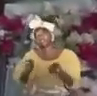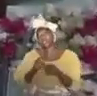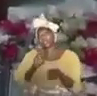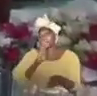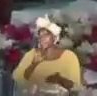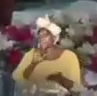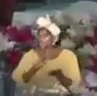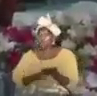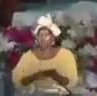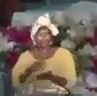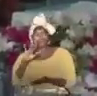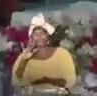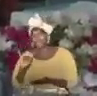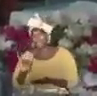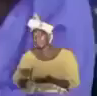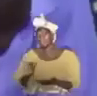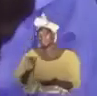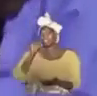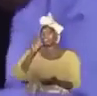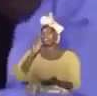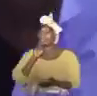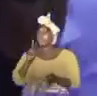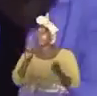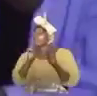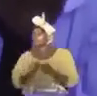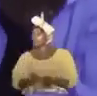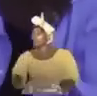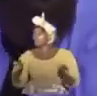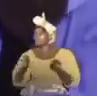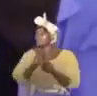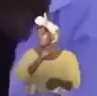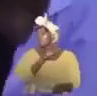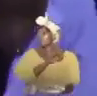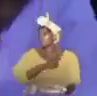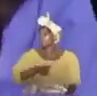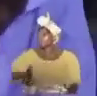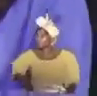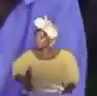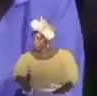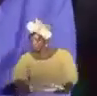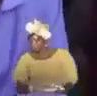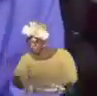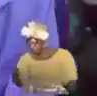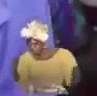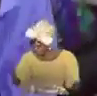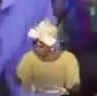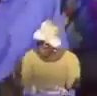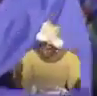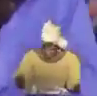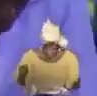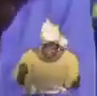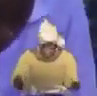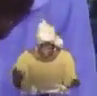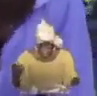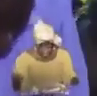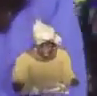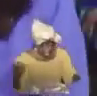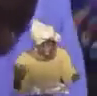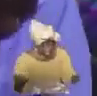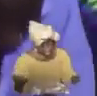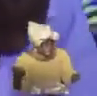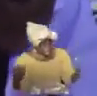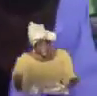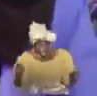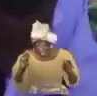worthy to be glorified. You are worthy, Lord. In and through my life. You are